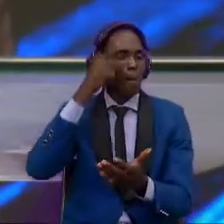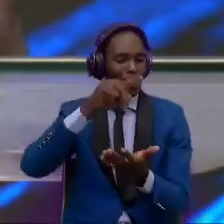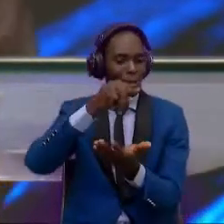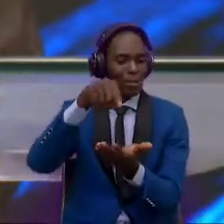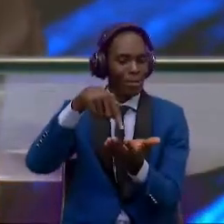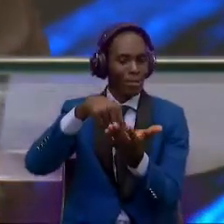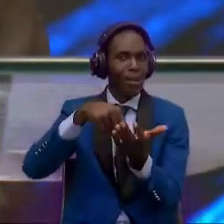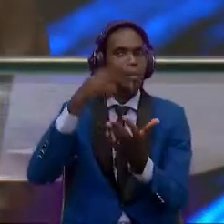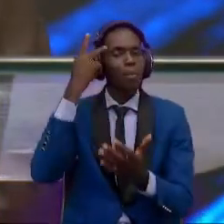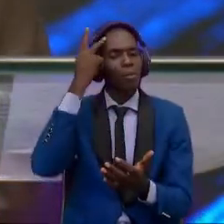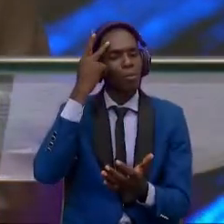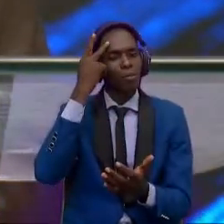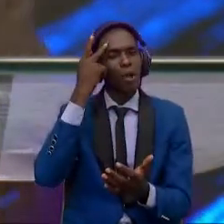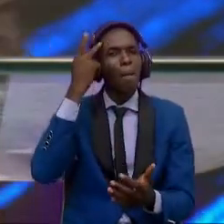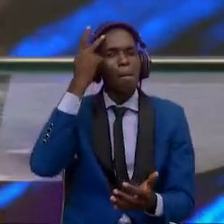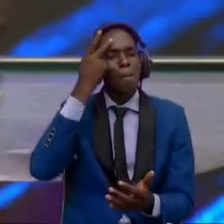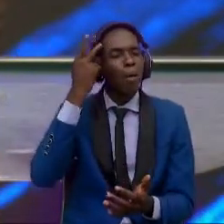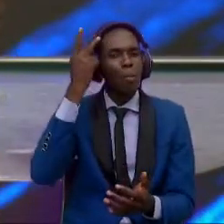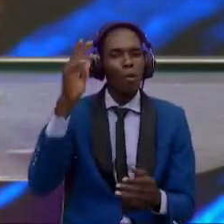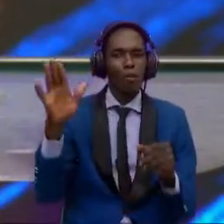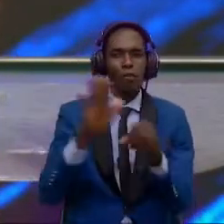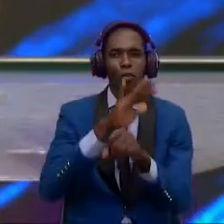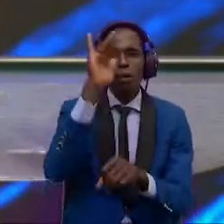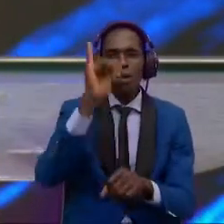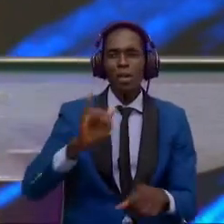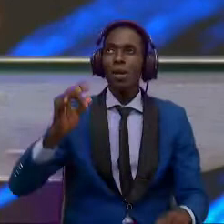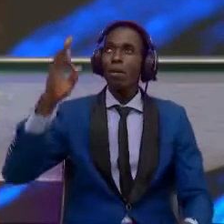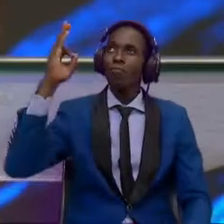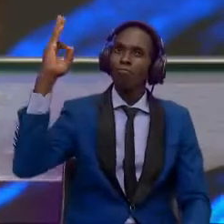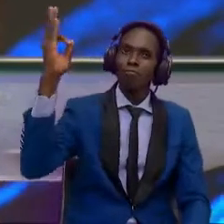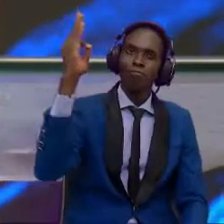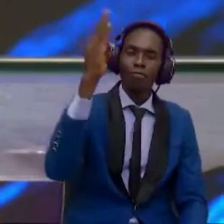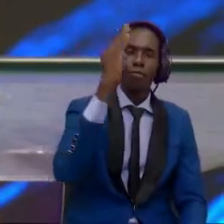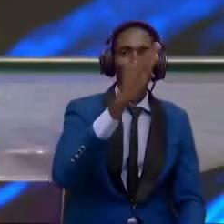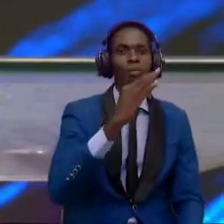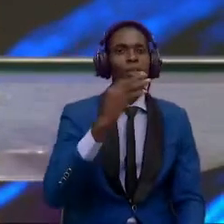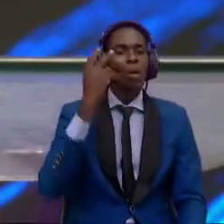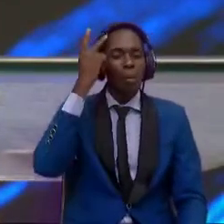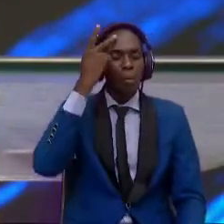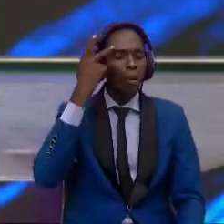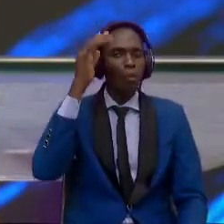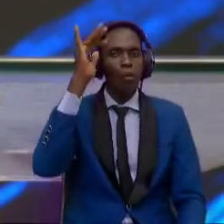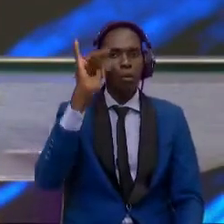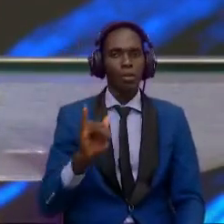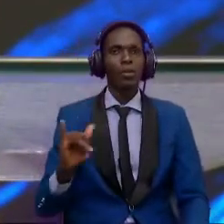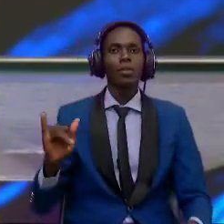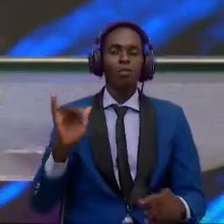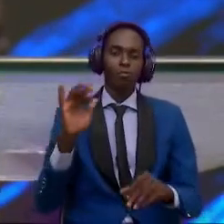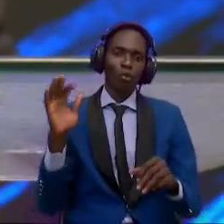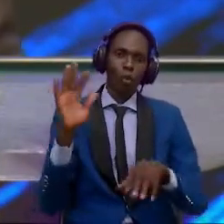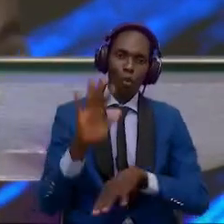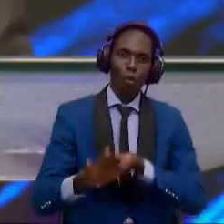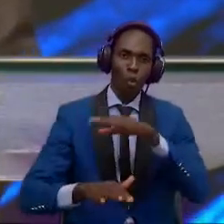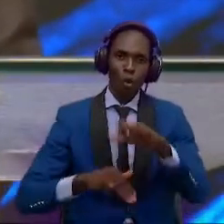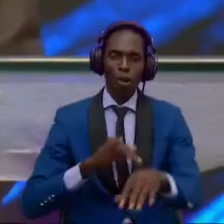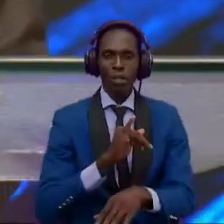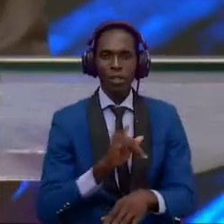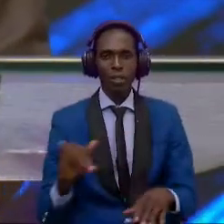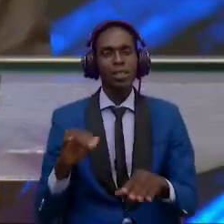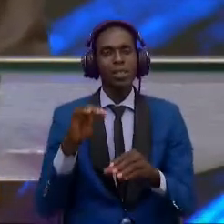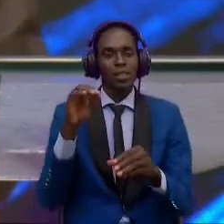this purpose, purposefully witnessing and purposefully walking with God